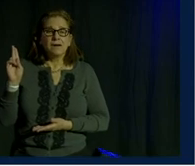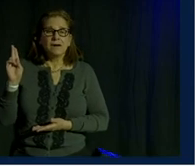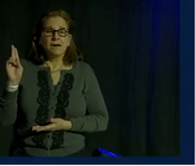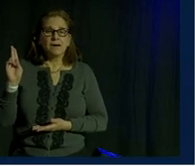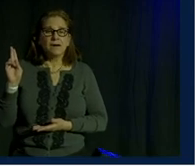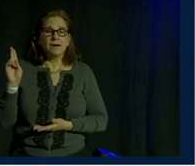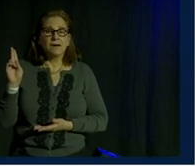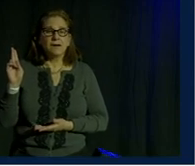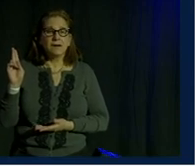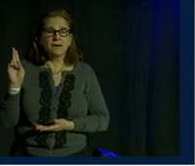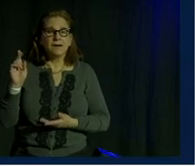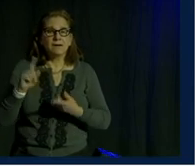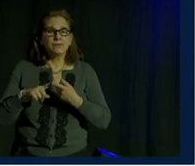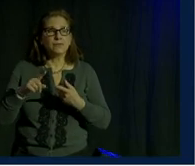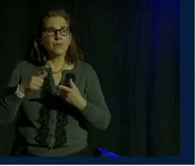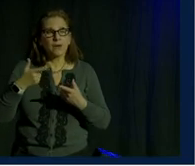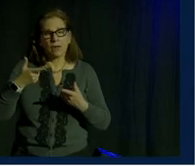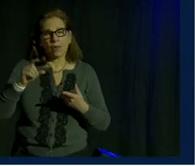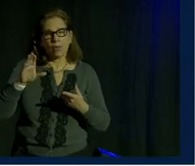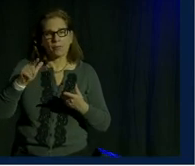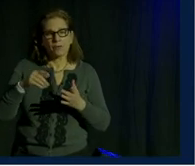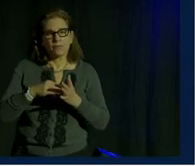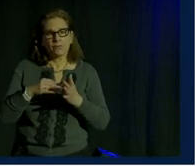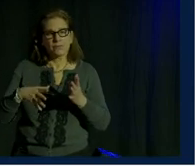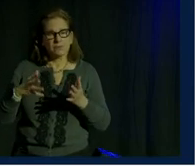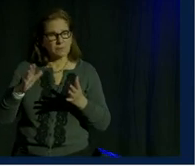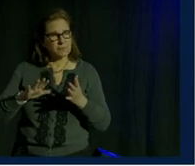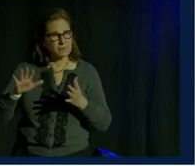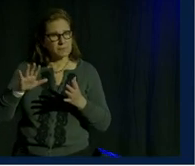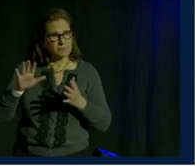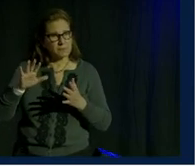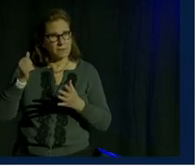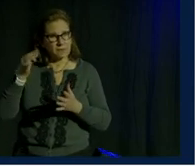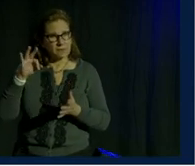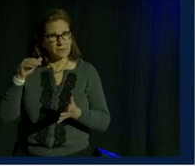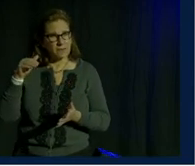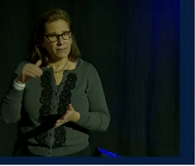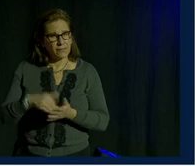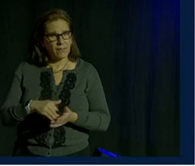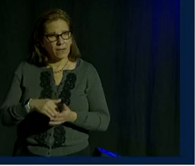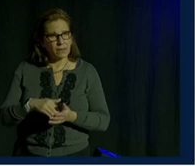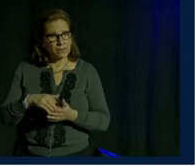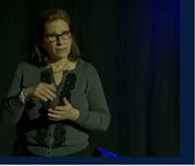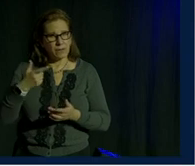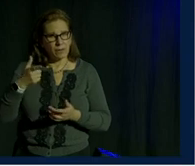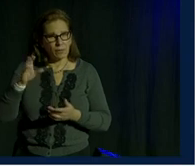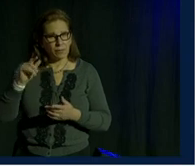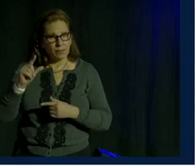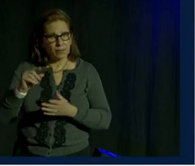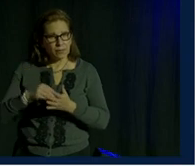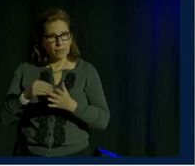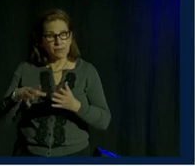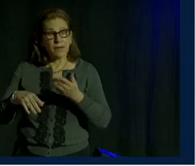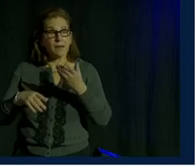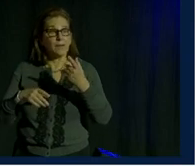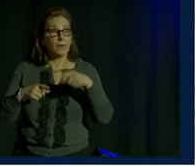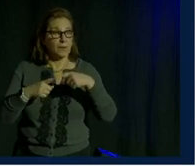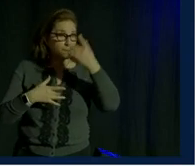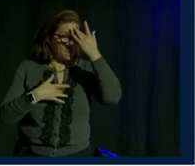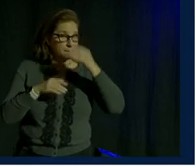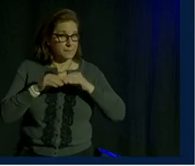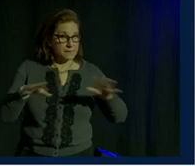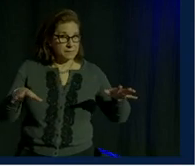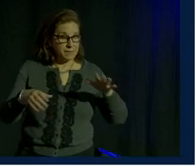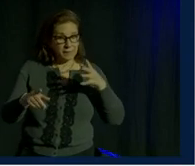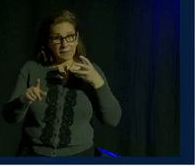body, approximately 19,000 students. With the pandemic impacting not only in-person